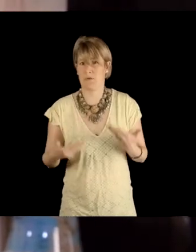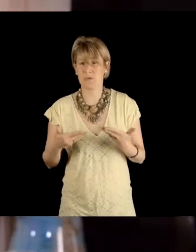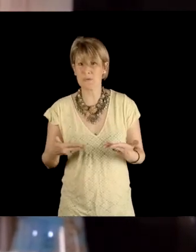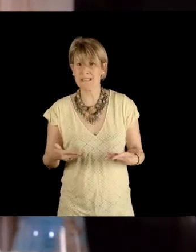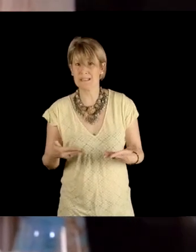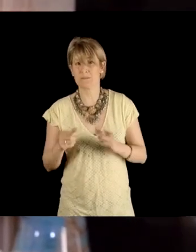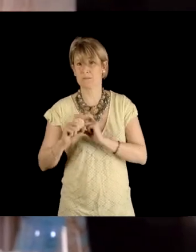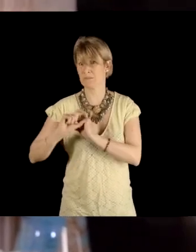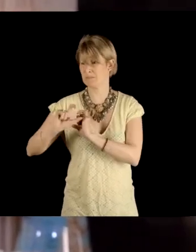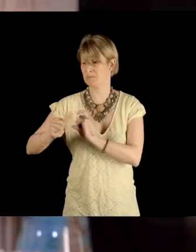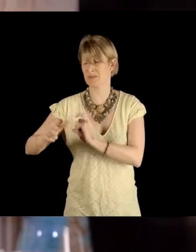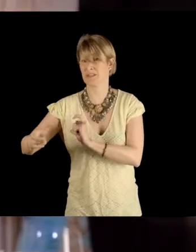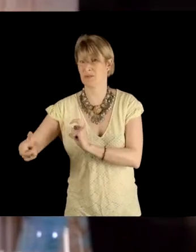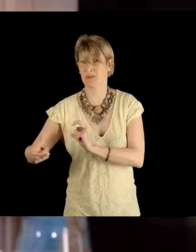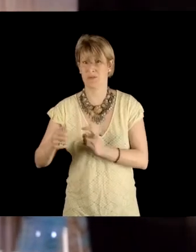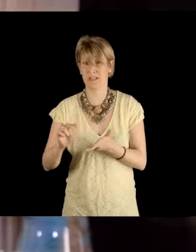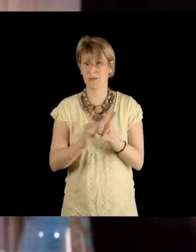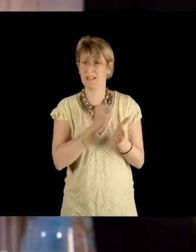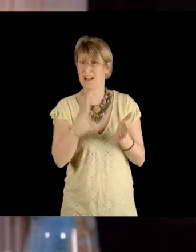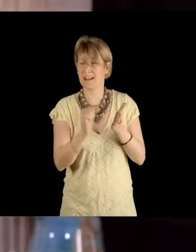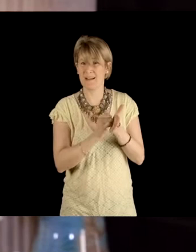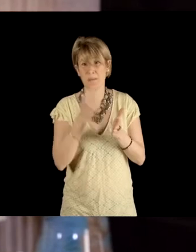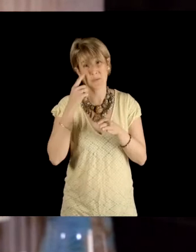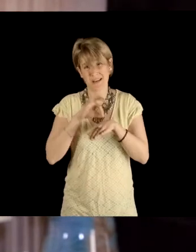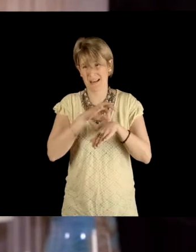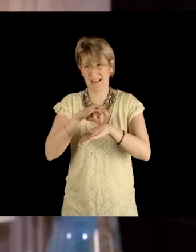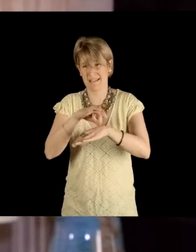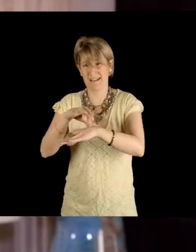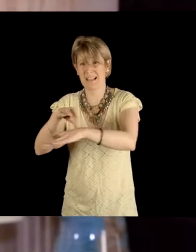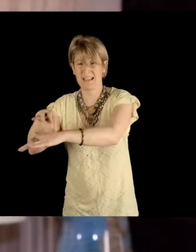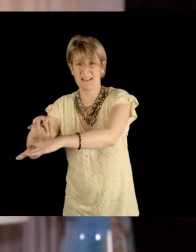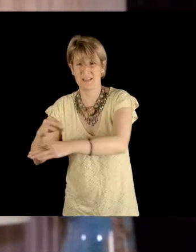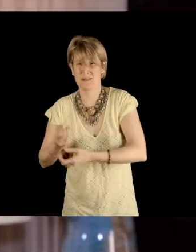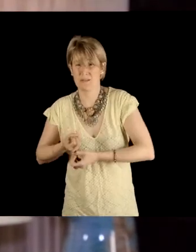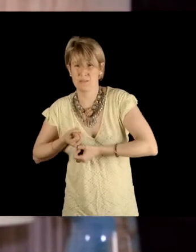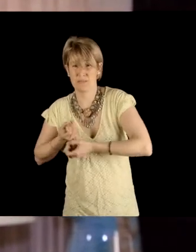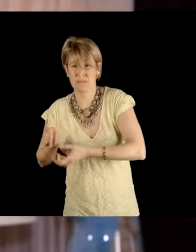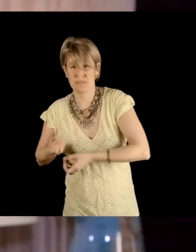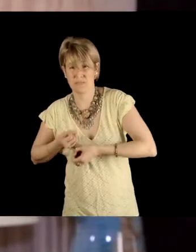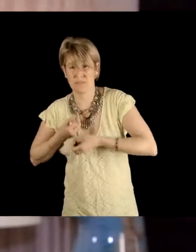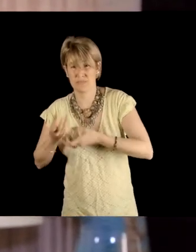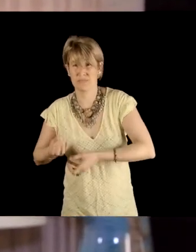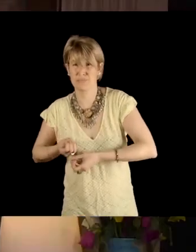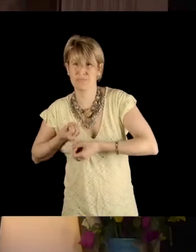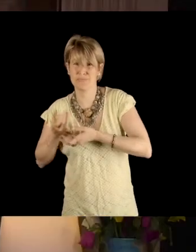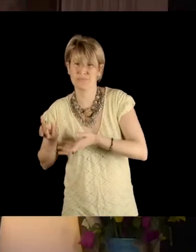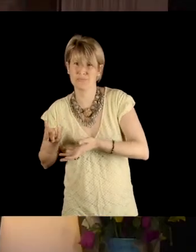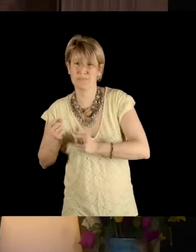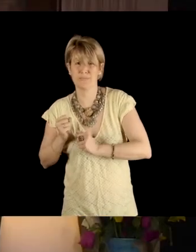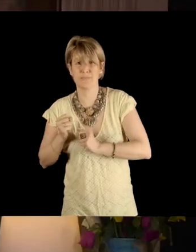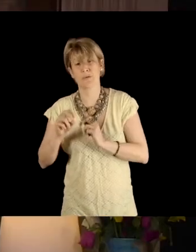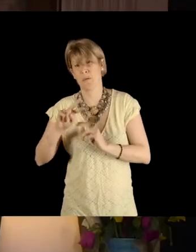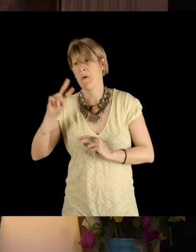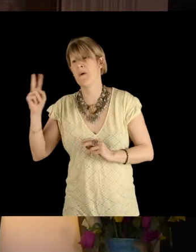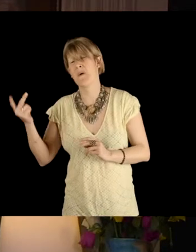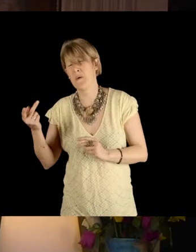family members. Wouldn't it be beautiful if I can get rid of this through a simple process of cleaning? Today